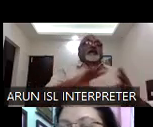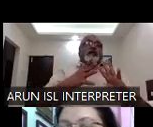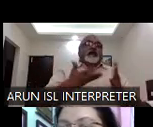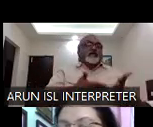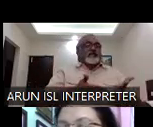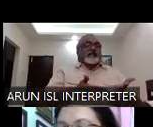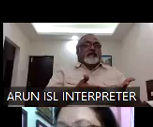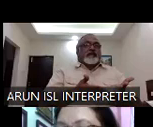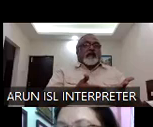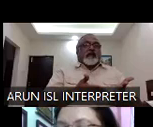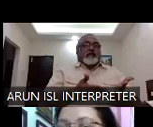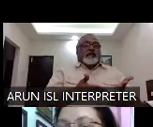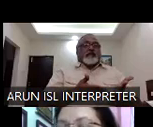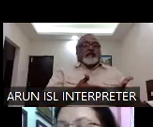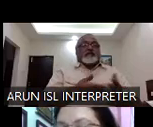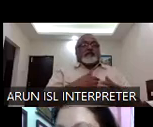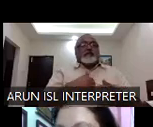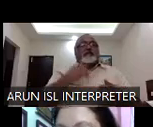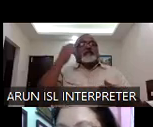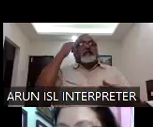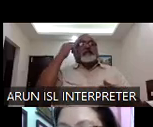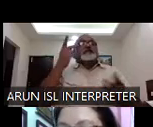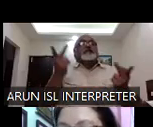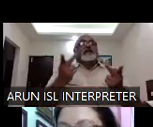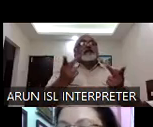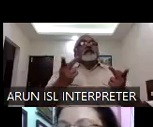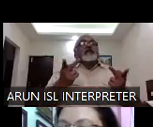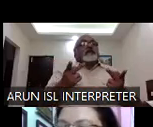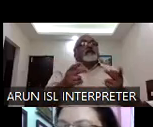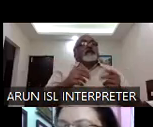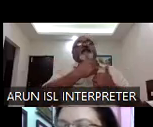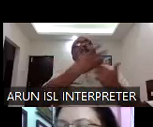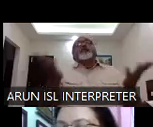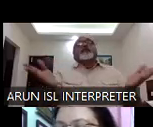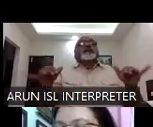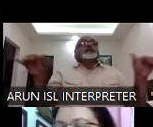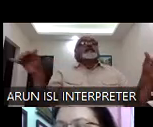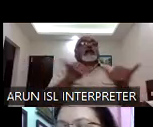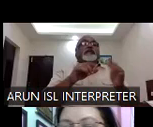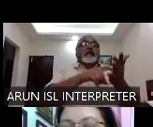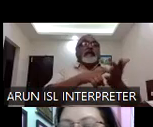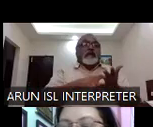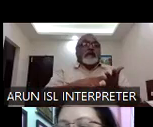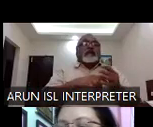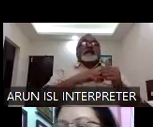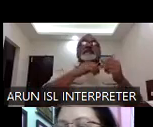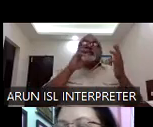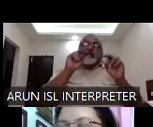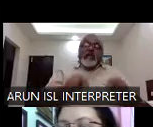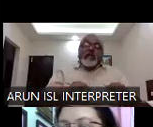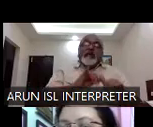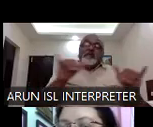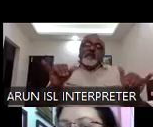is made with a lens that everybody, you know, is maybe having the same requirement, same